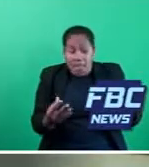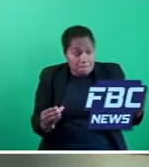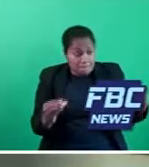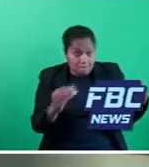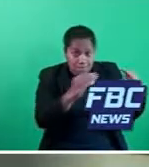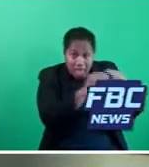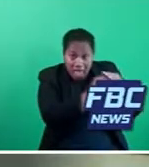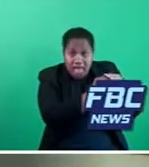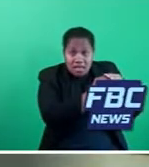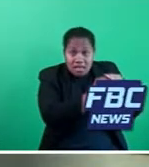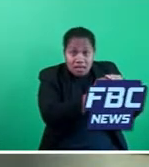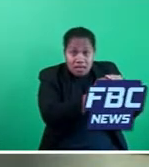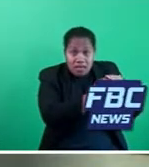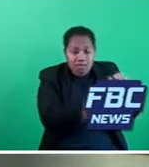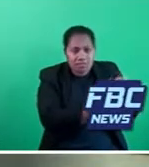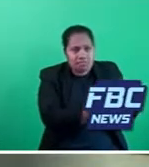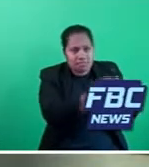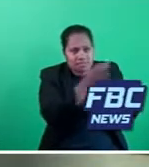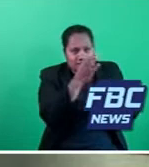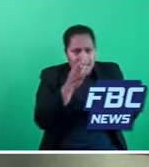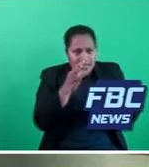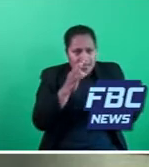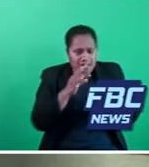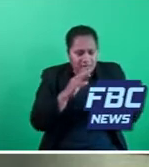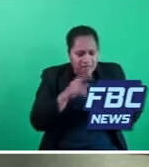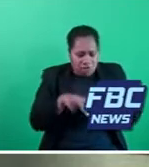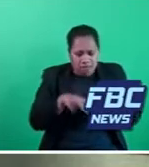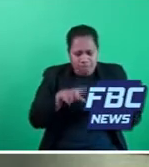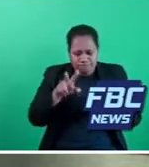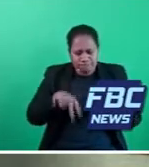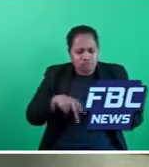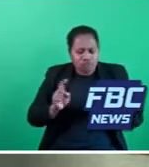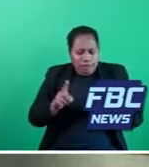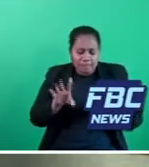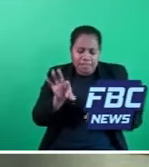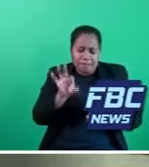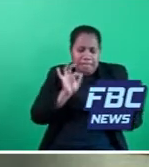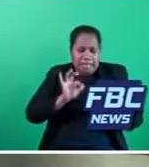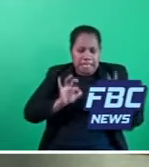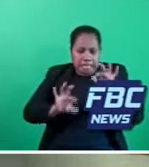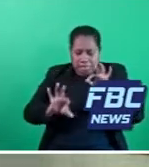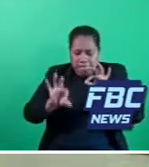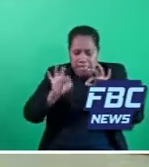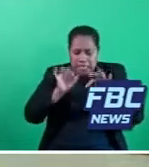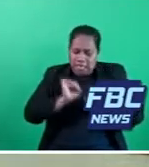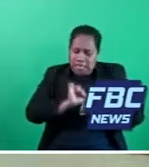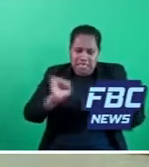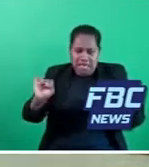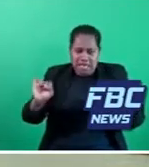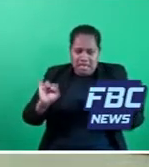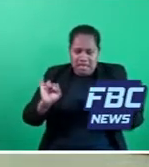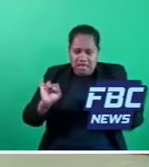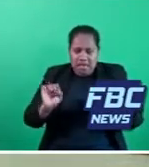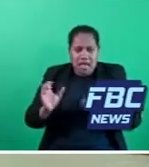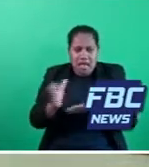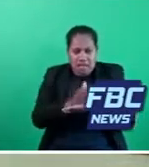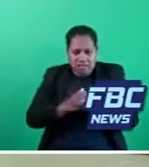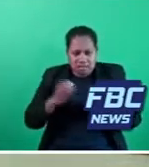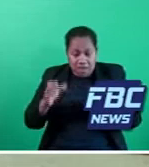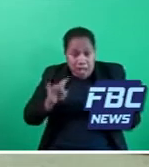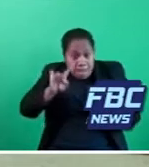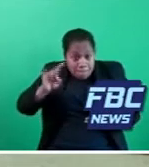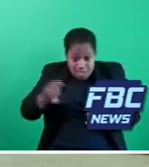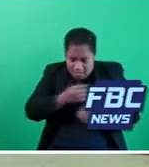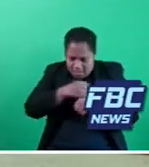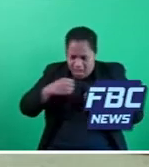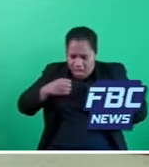normally ask for collateral, they will pick and choose their customers, they don't want to take the risk, but our development bank